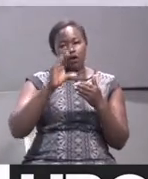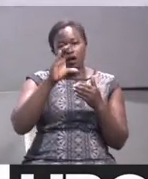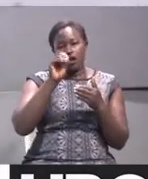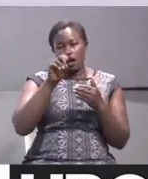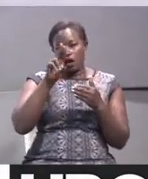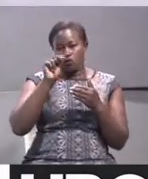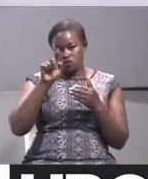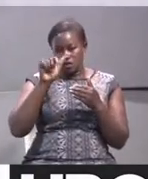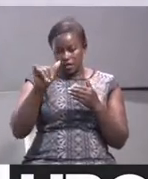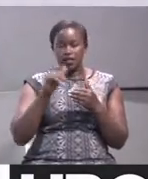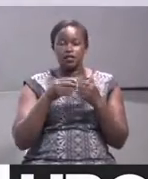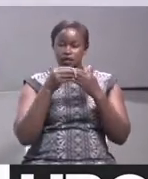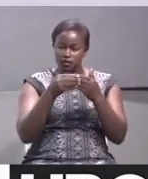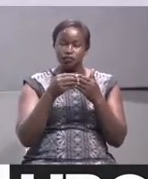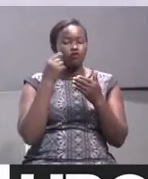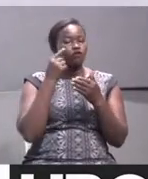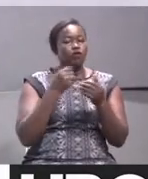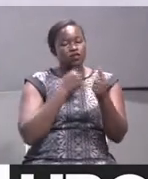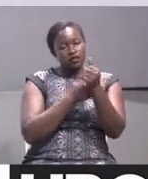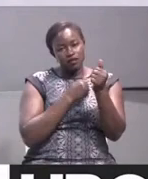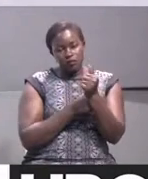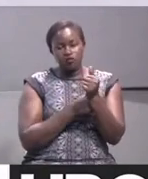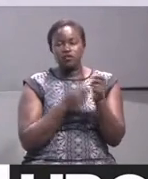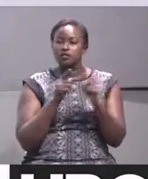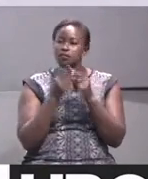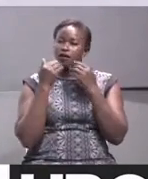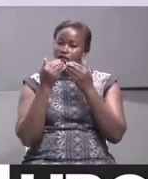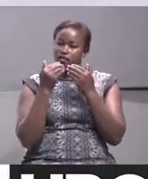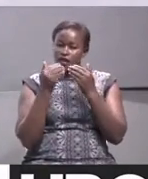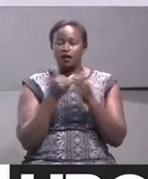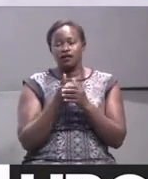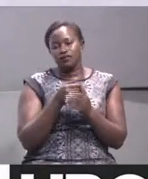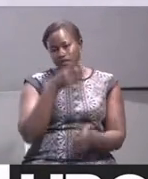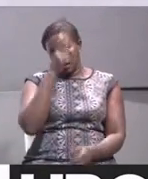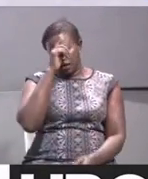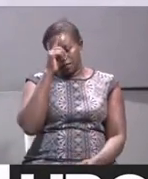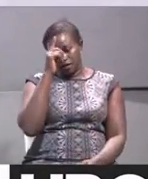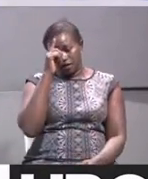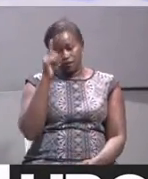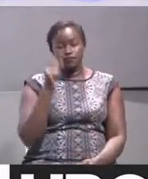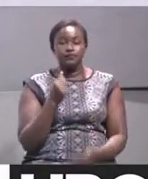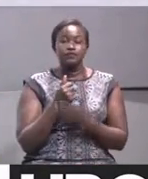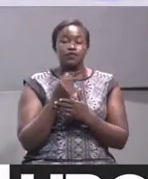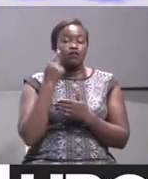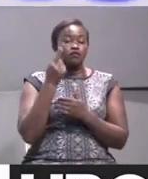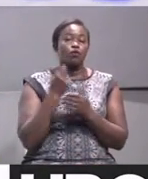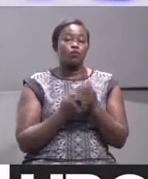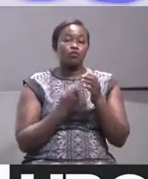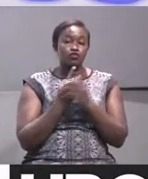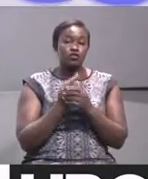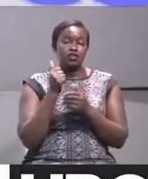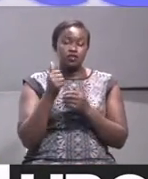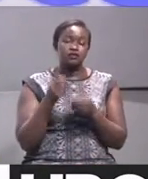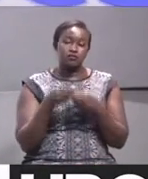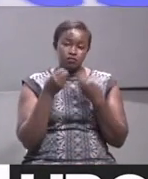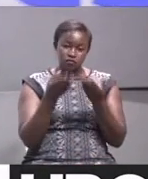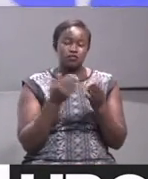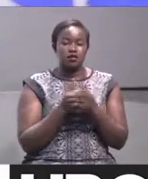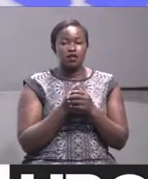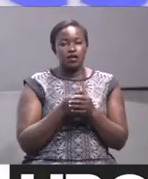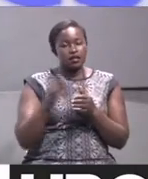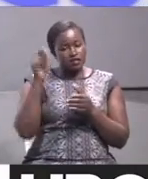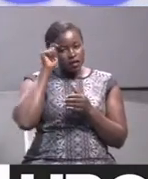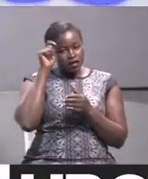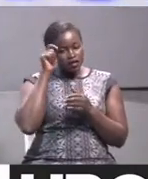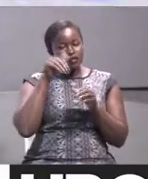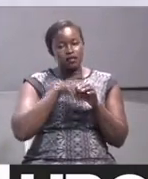support, and also to thank His Majesty the Kabaka for the opportunity he has offered to the talents in